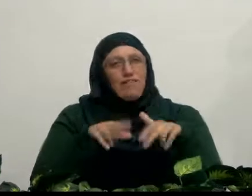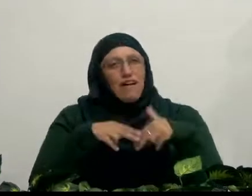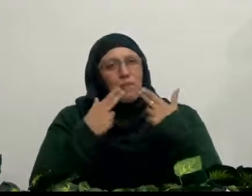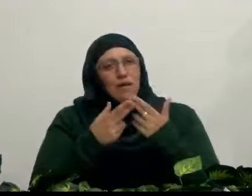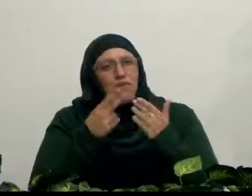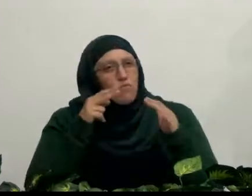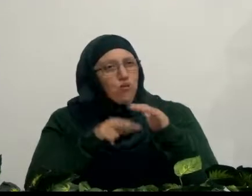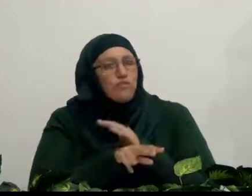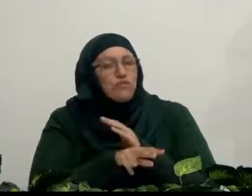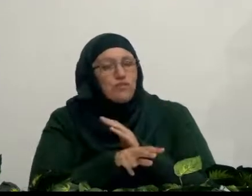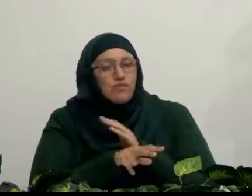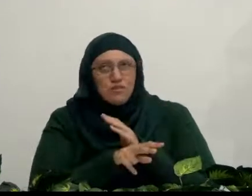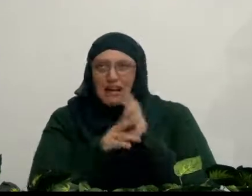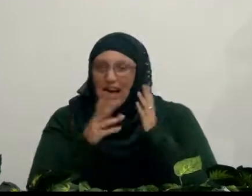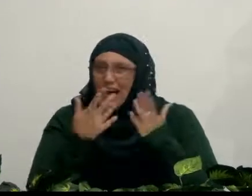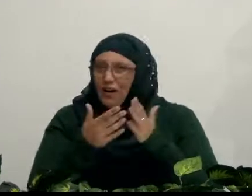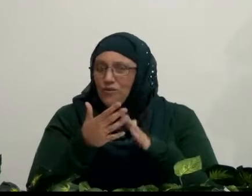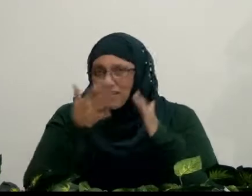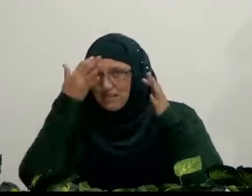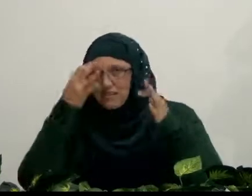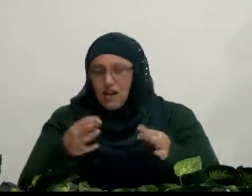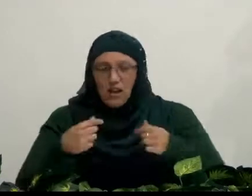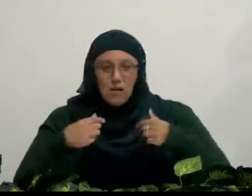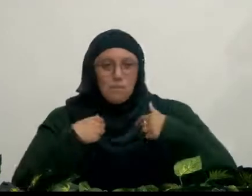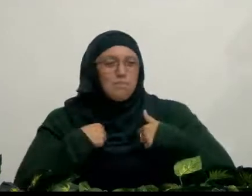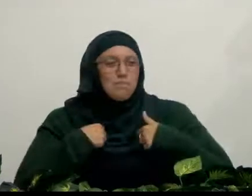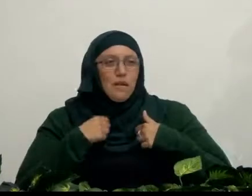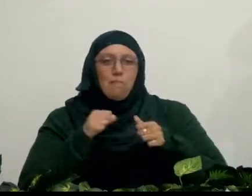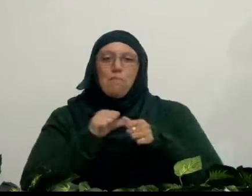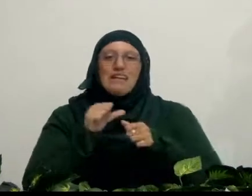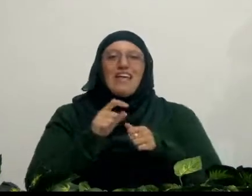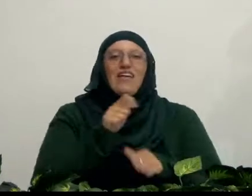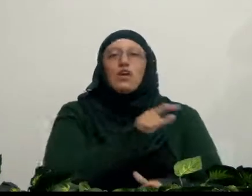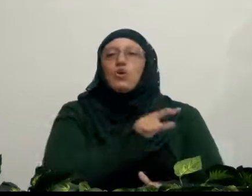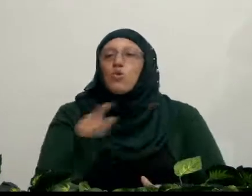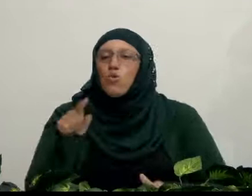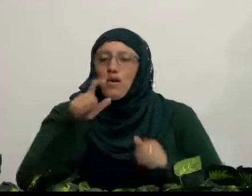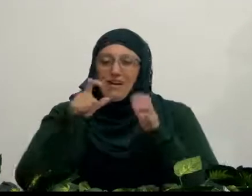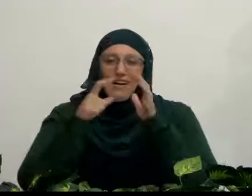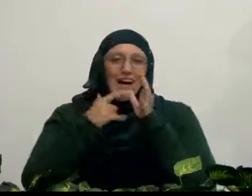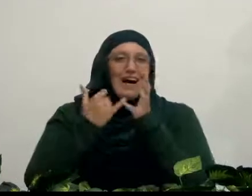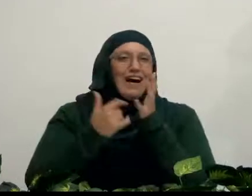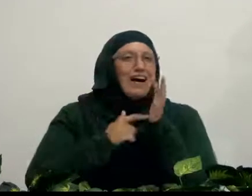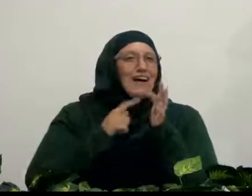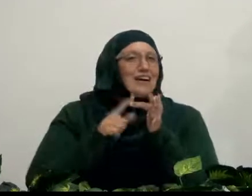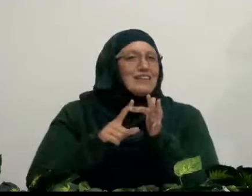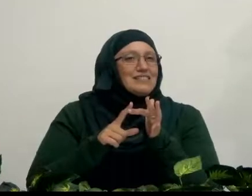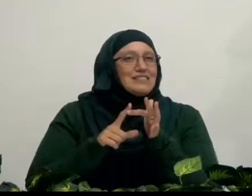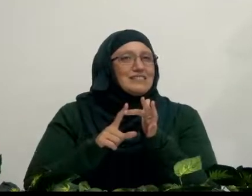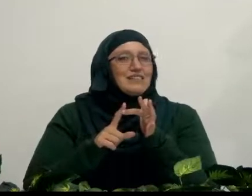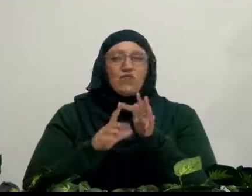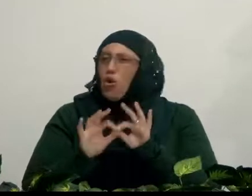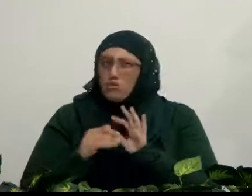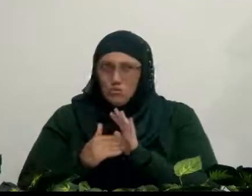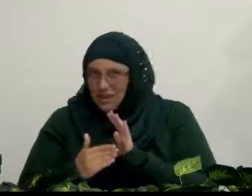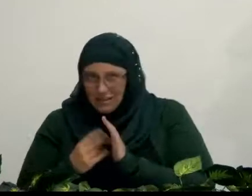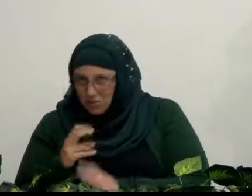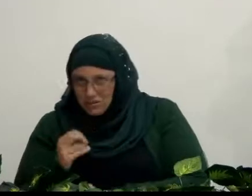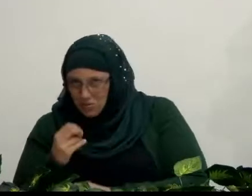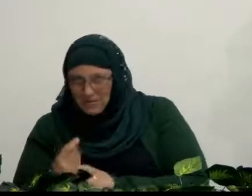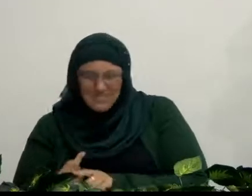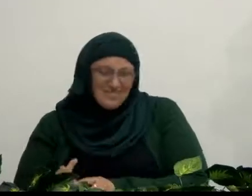to get rid of this idol of caste system, racial system, not today in 2020.